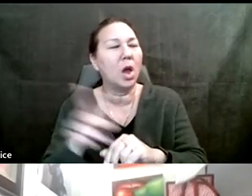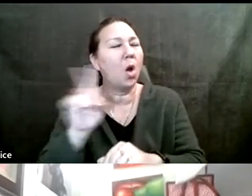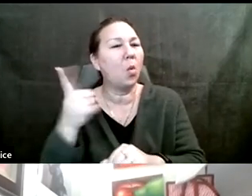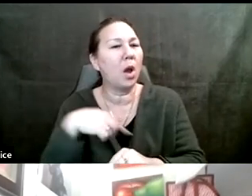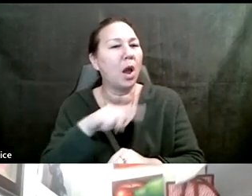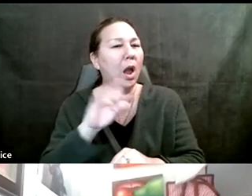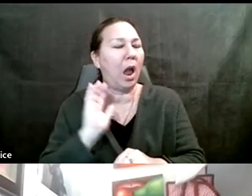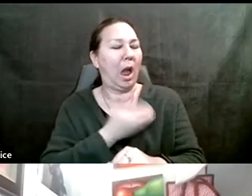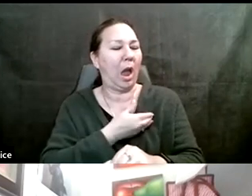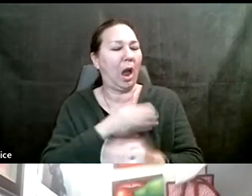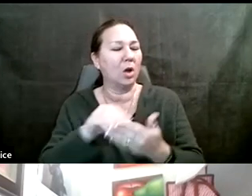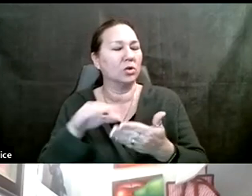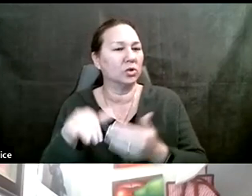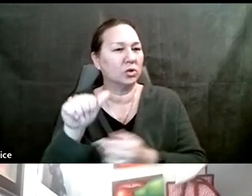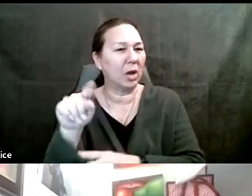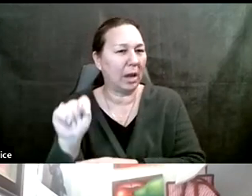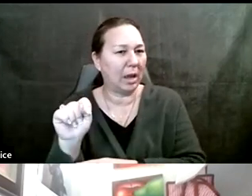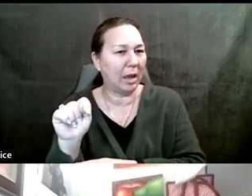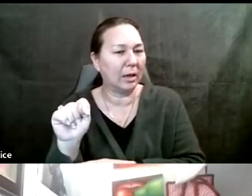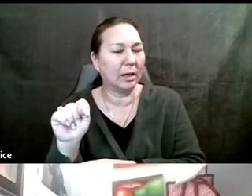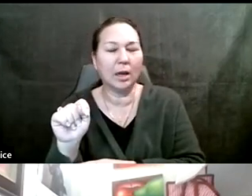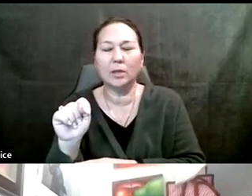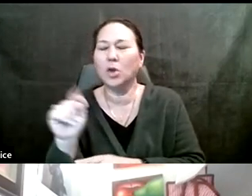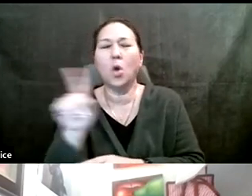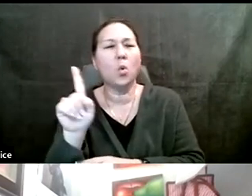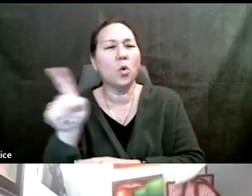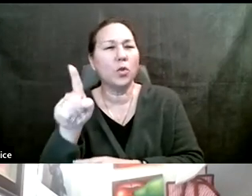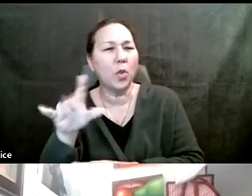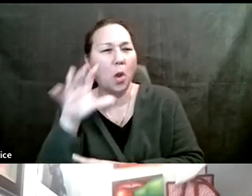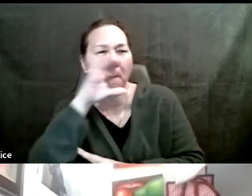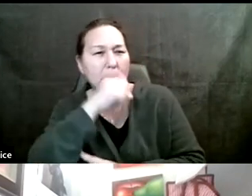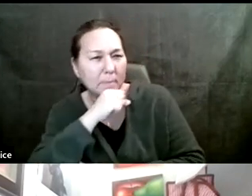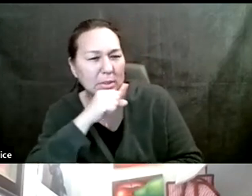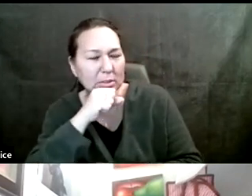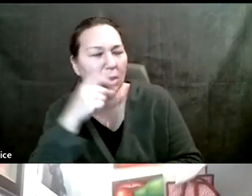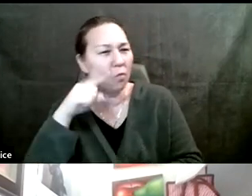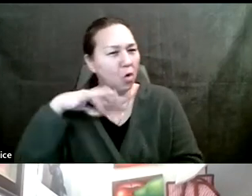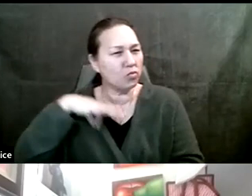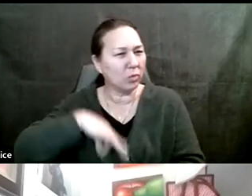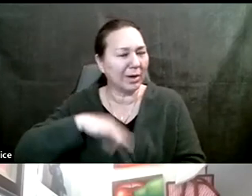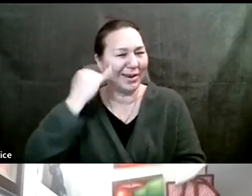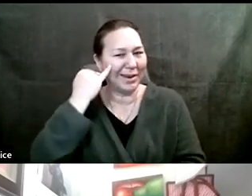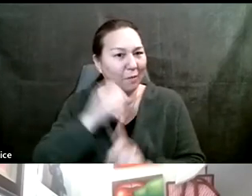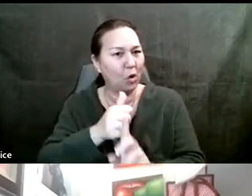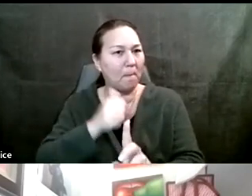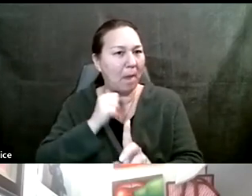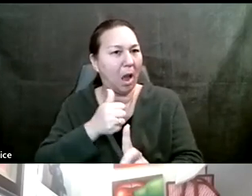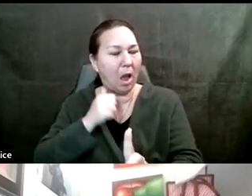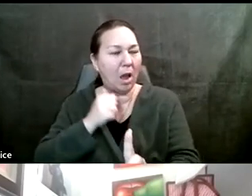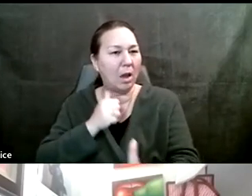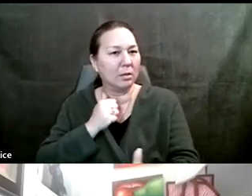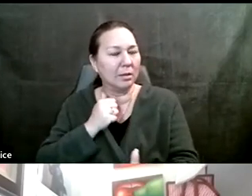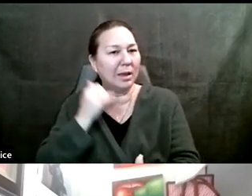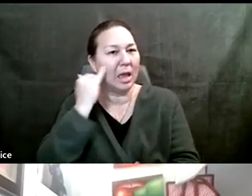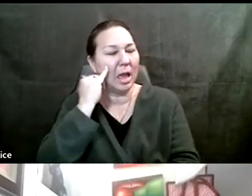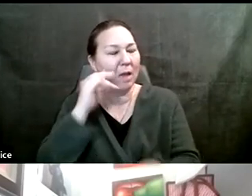students are academically and what they're missing for credit or where they're falling behind right students could would be referred to